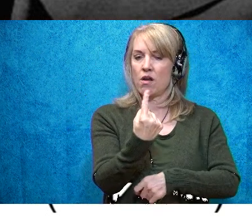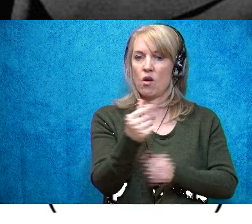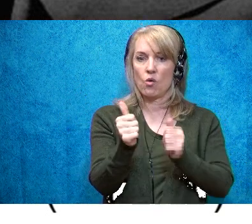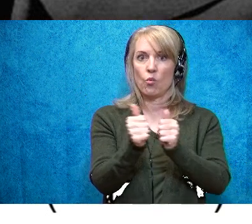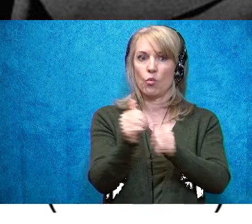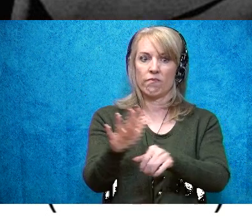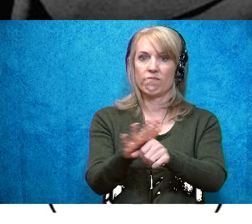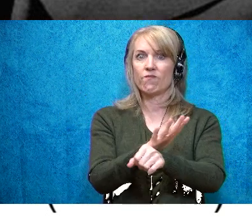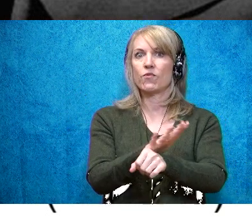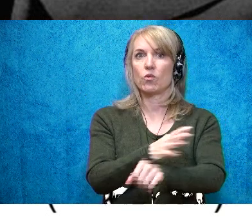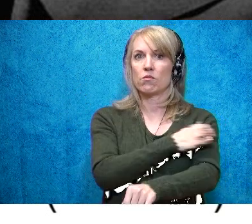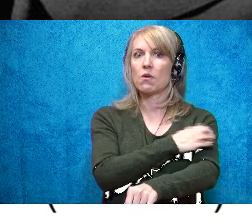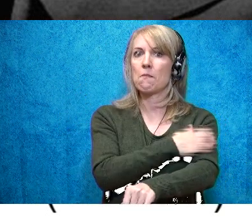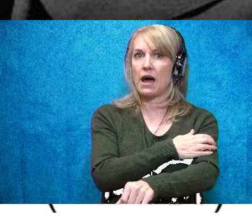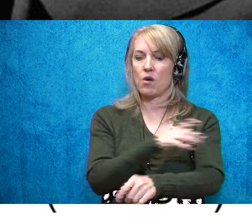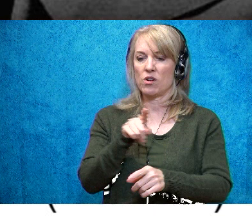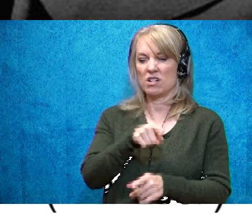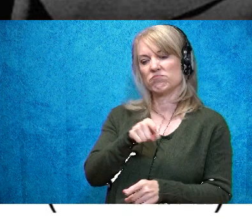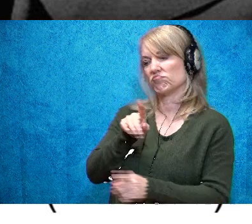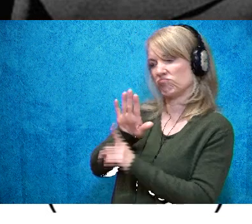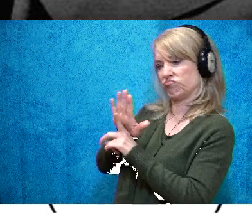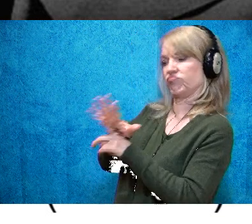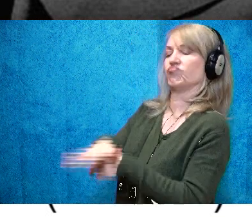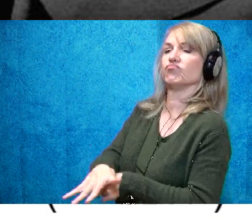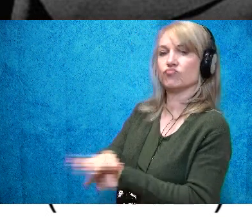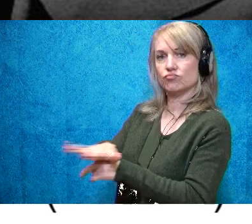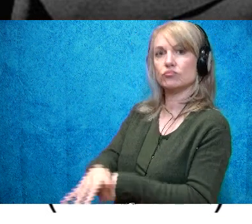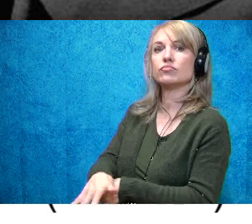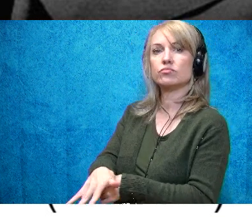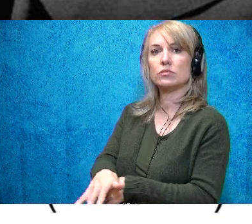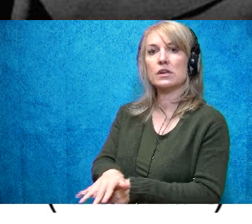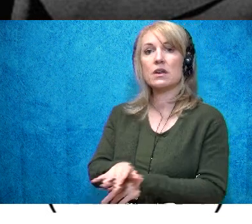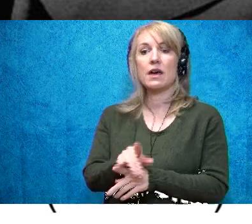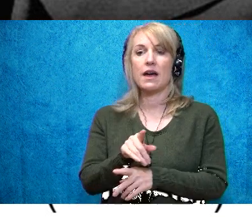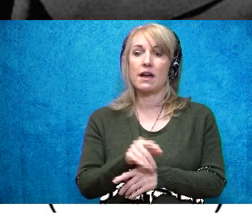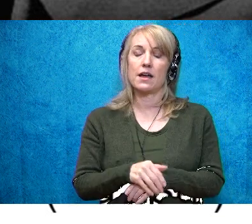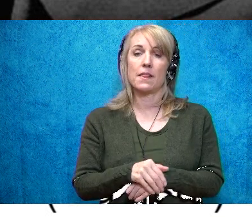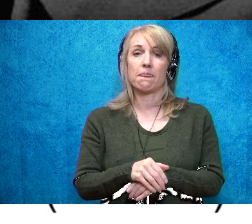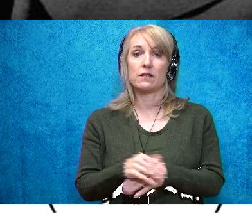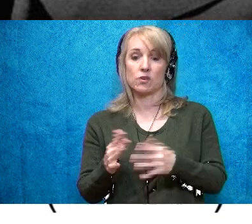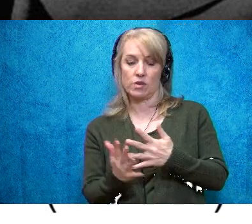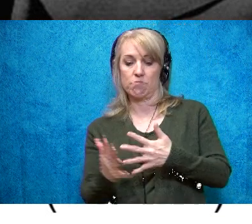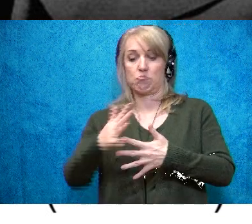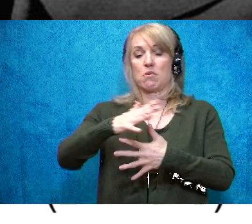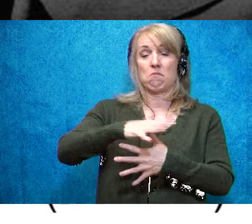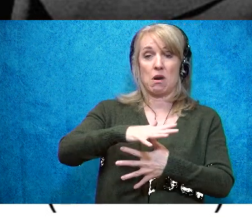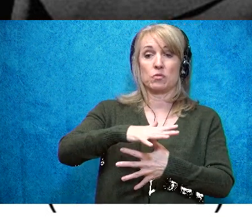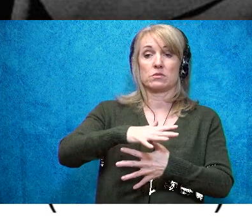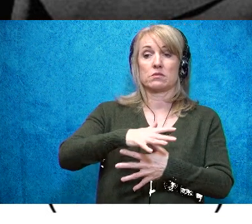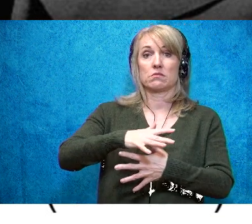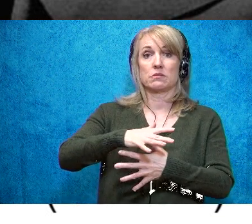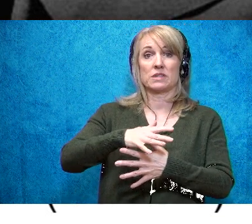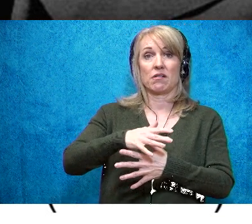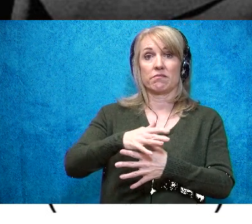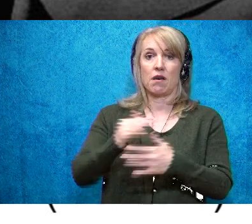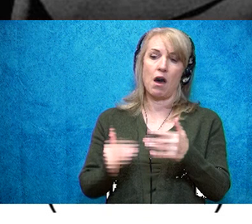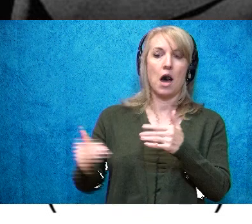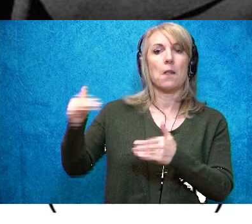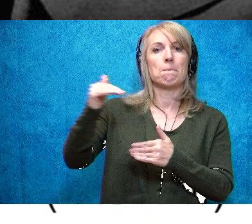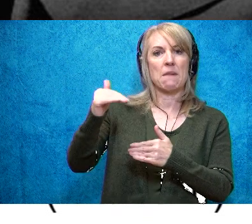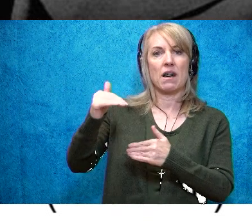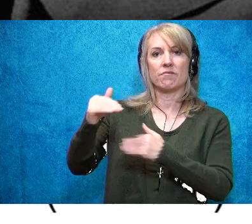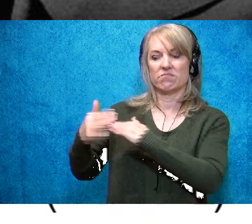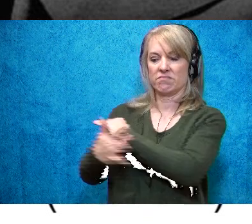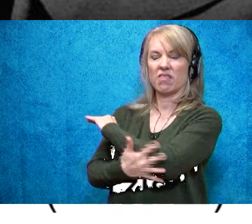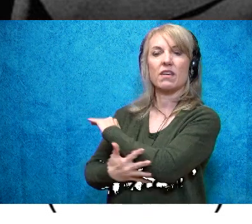oppressive. So again, promoting, exalting the nation above the individual. That's what we see within fascism. Strong form